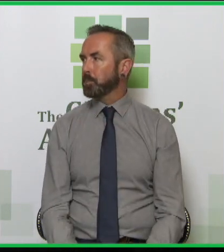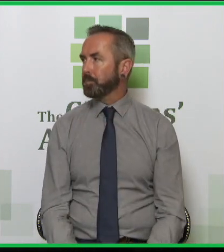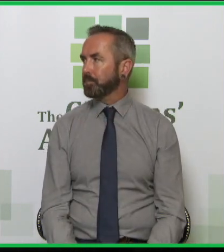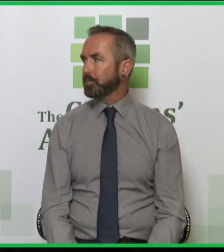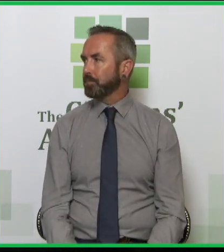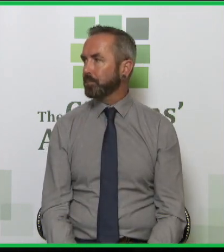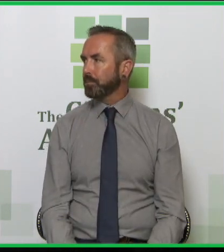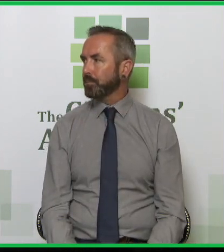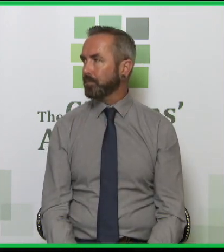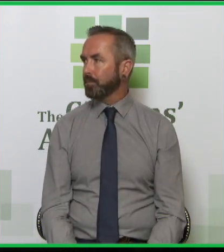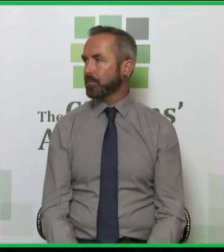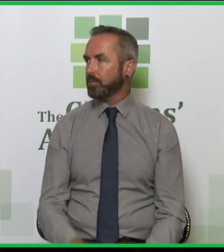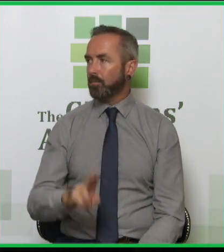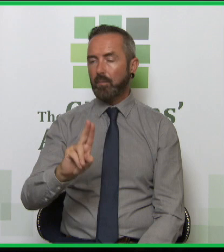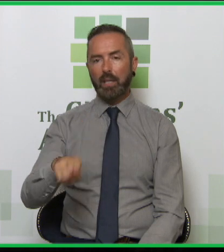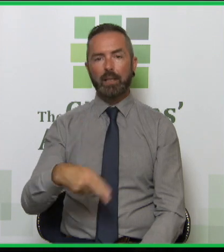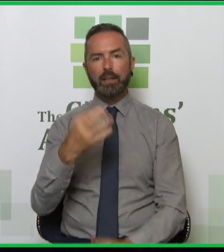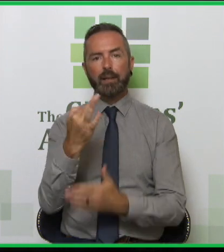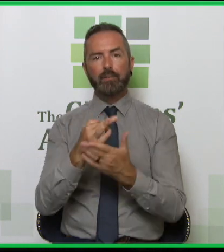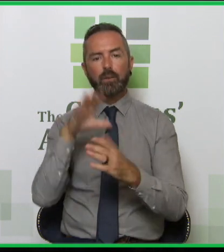Now, just the next few slides are